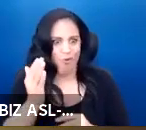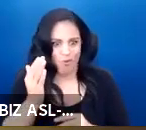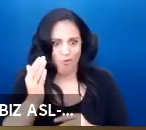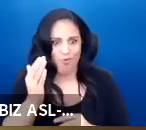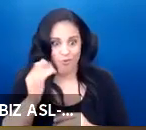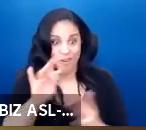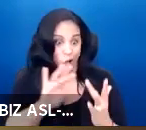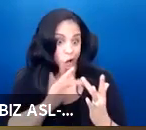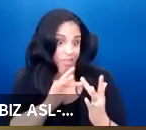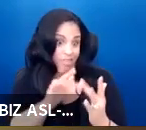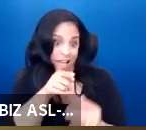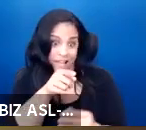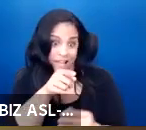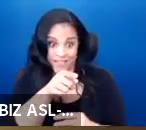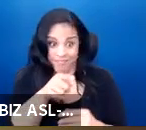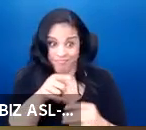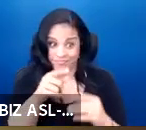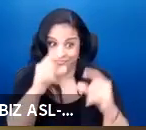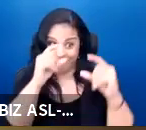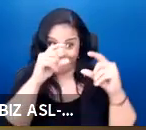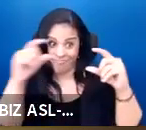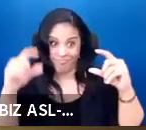online mediums. And so,